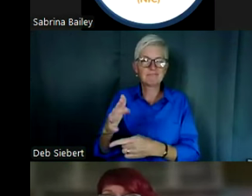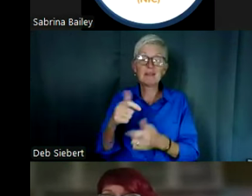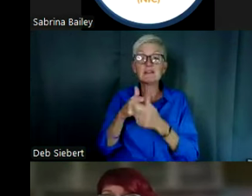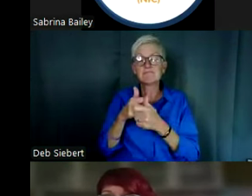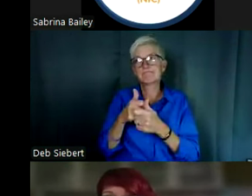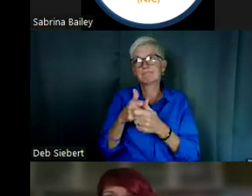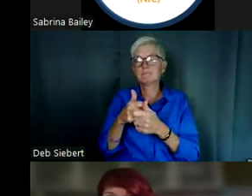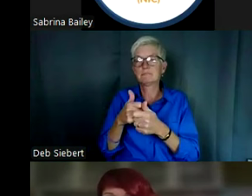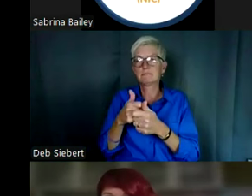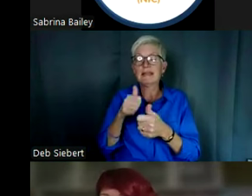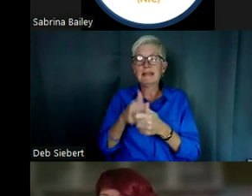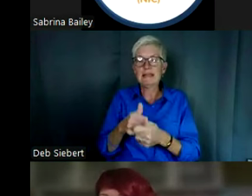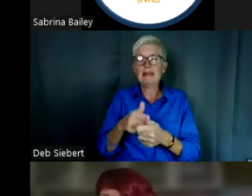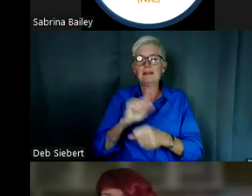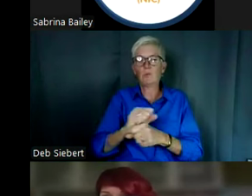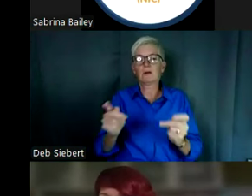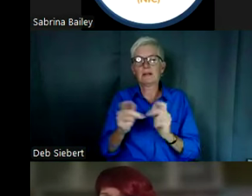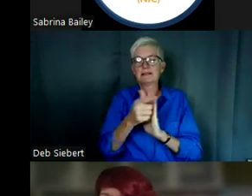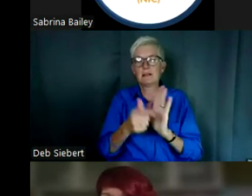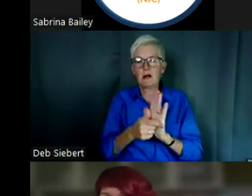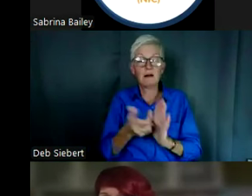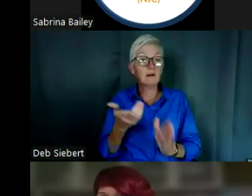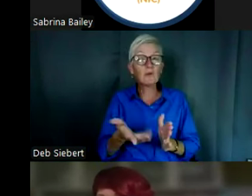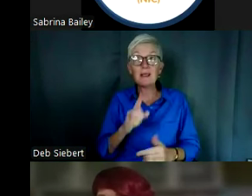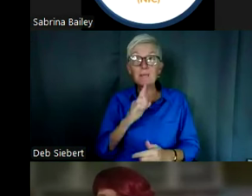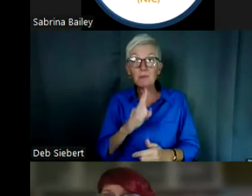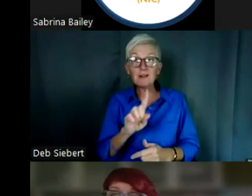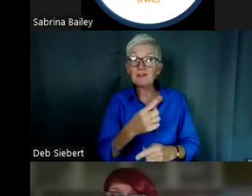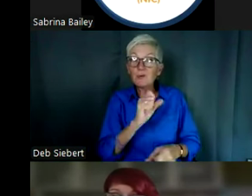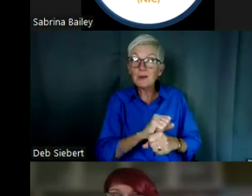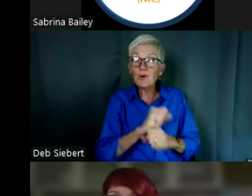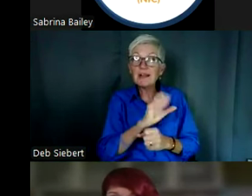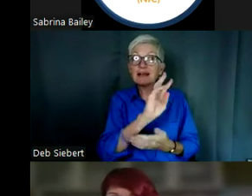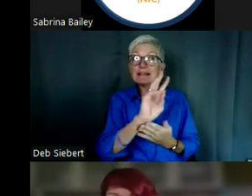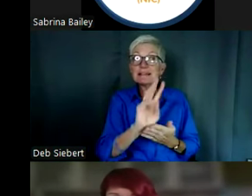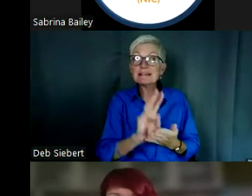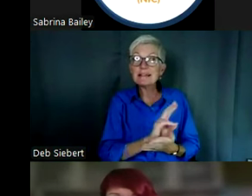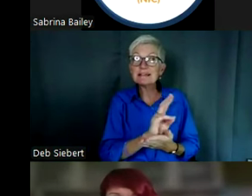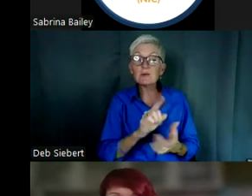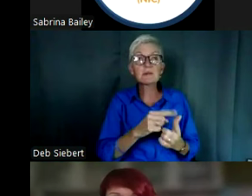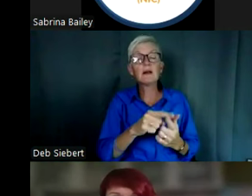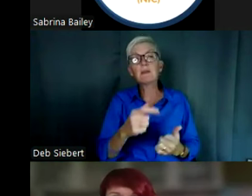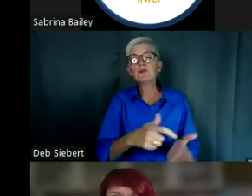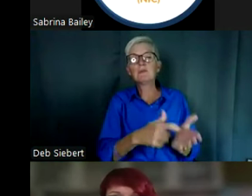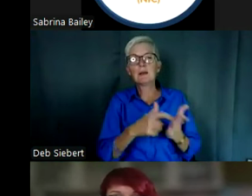Then I would look at, I may only be paying that person 6 hours or 6.5 hours of pay during the day.